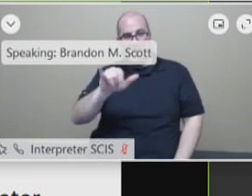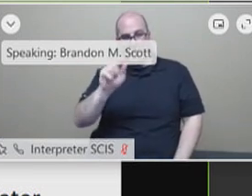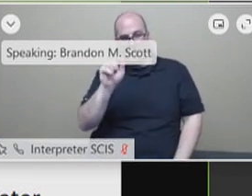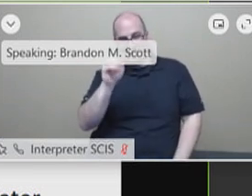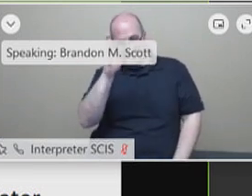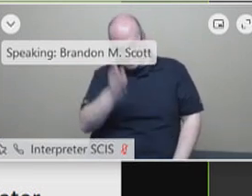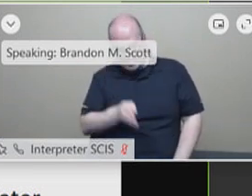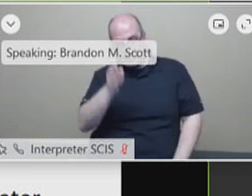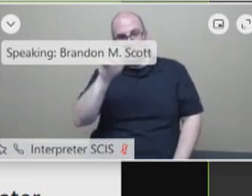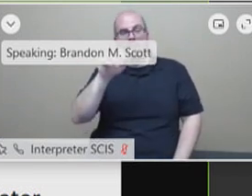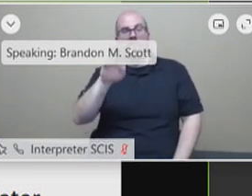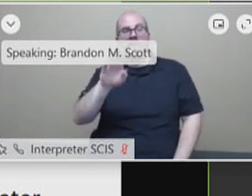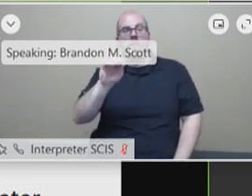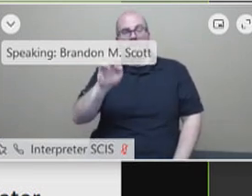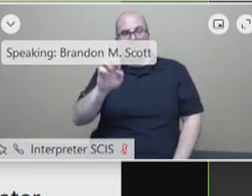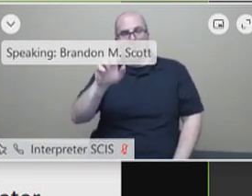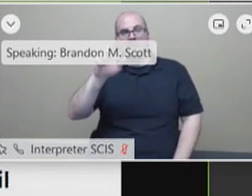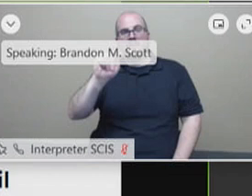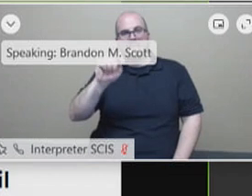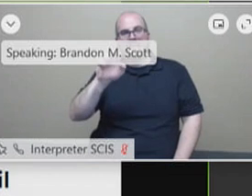bit.ly/BOE testimony. Again, that's